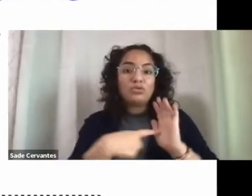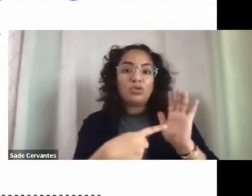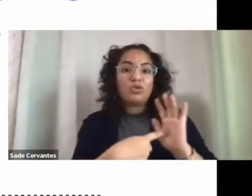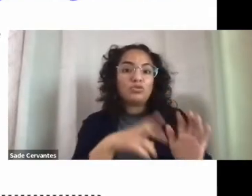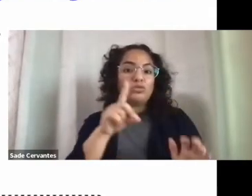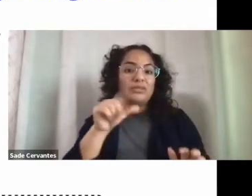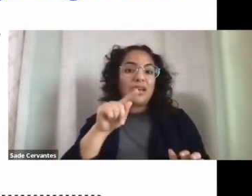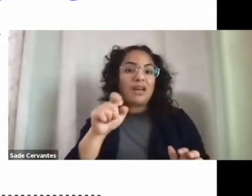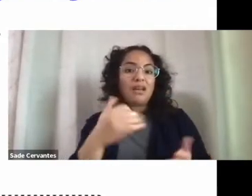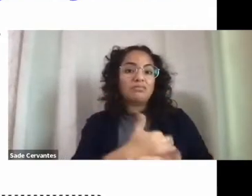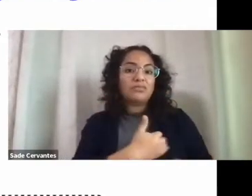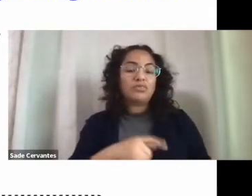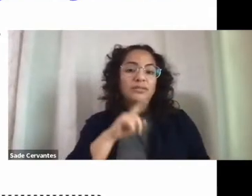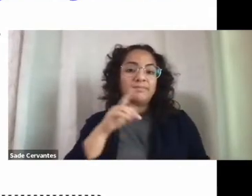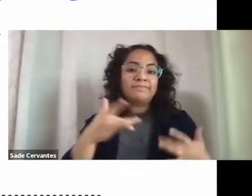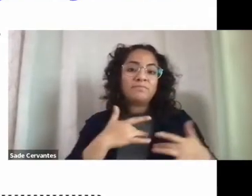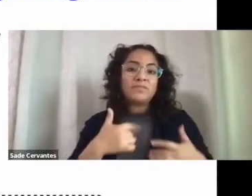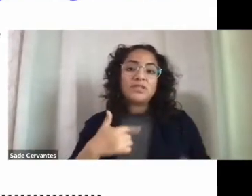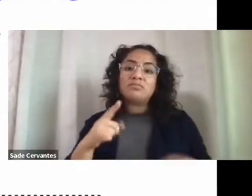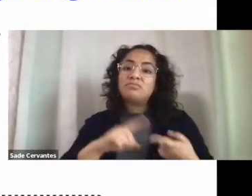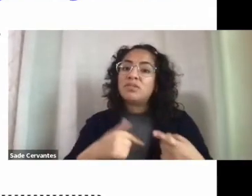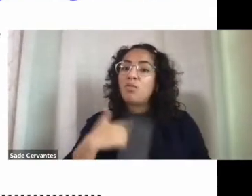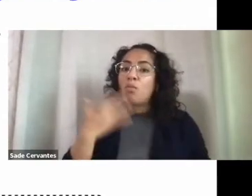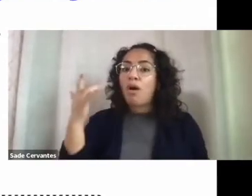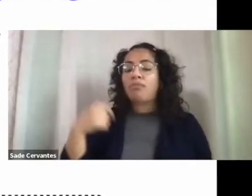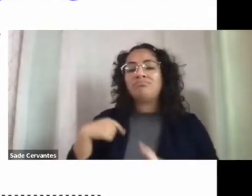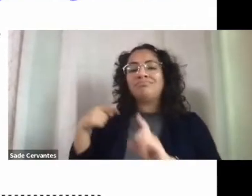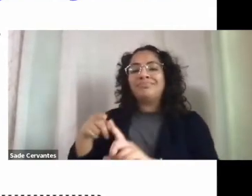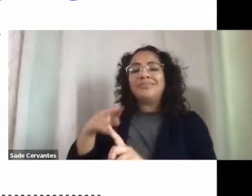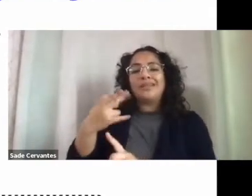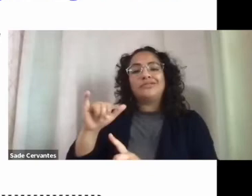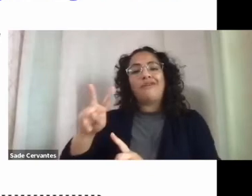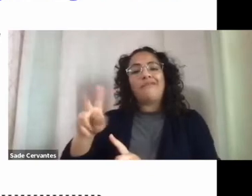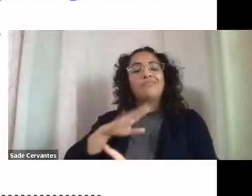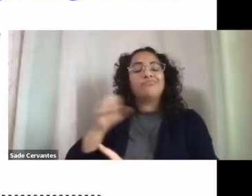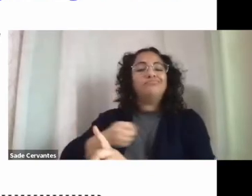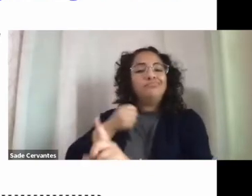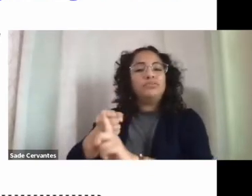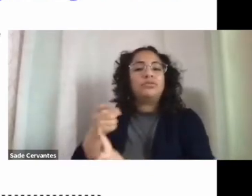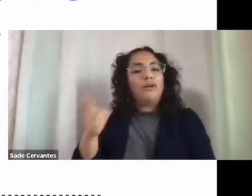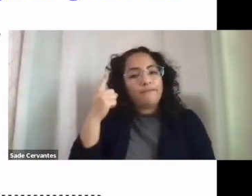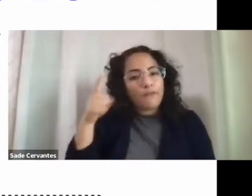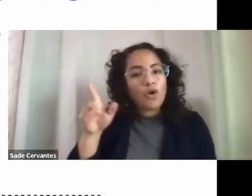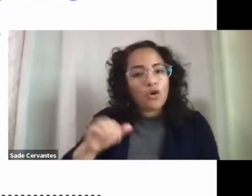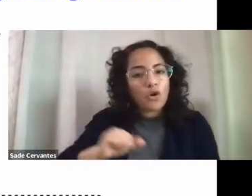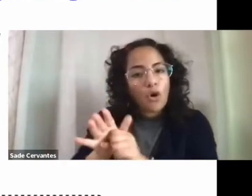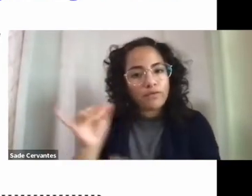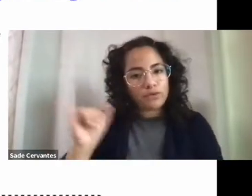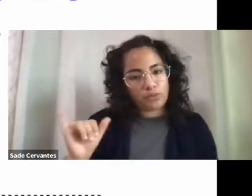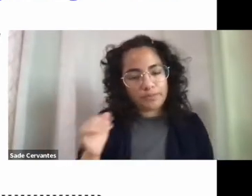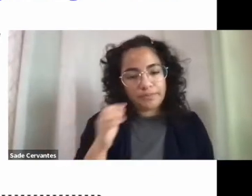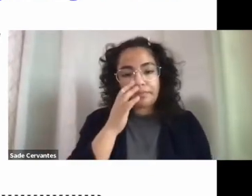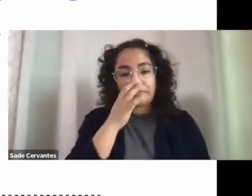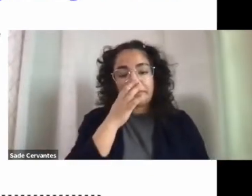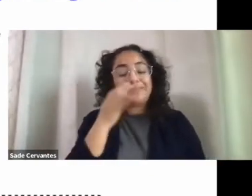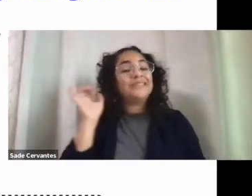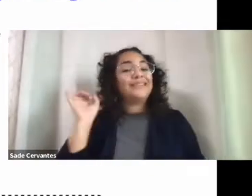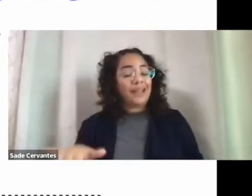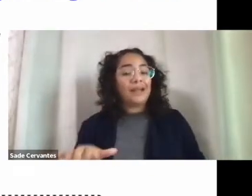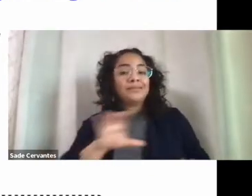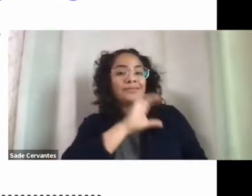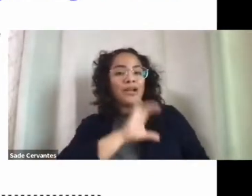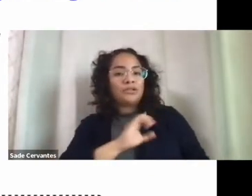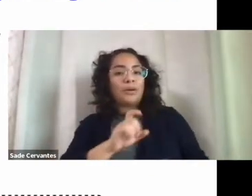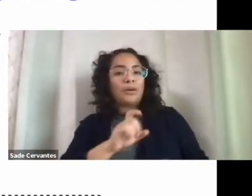me about HIV as a risk factor for long COVID. So those are all clinical characteristics, but that doesn't explain why this